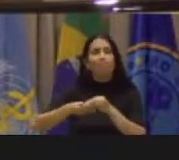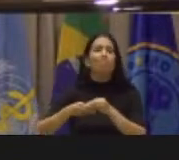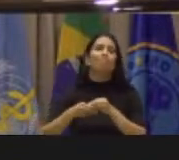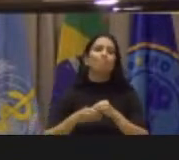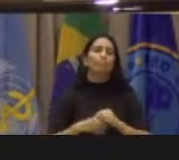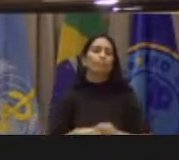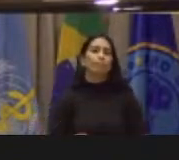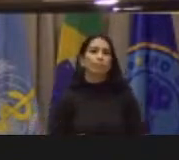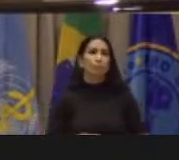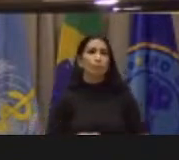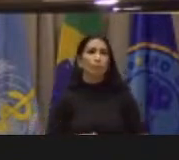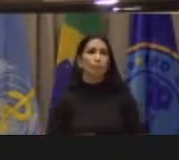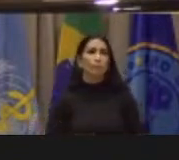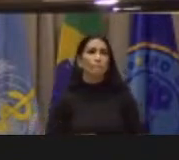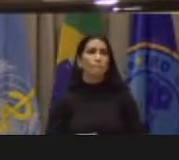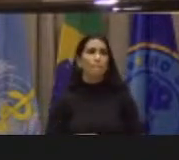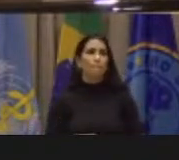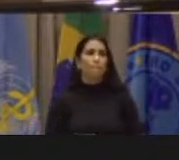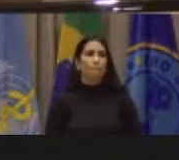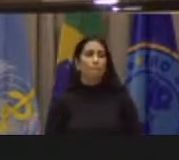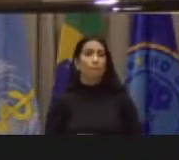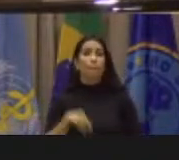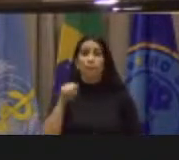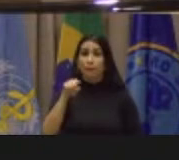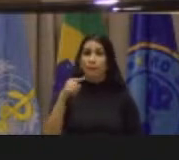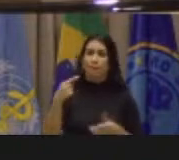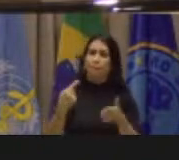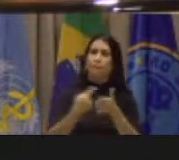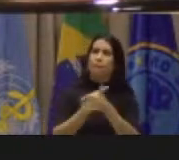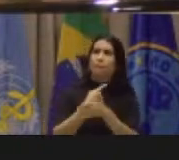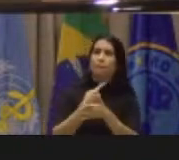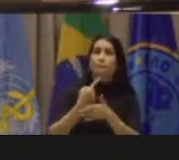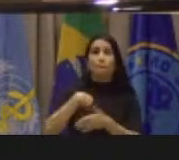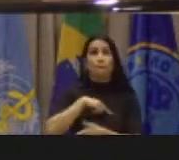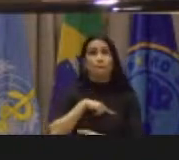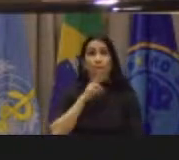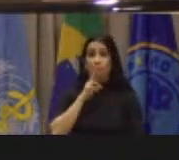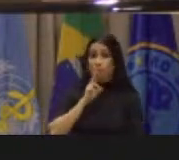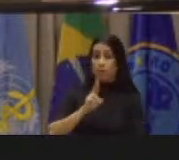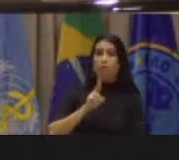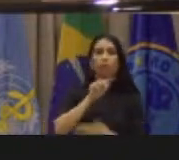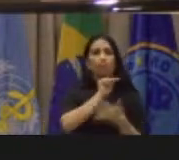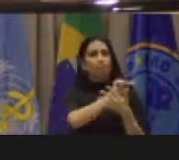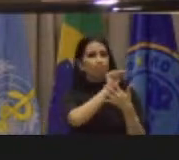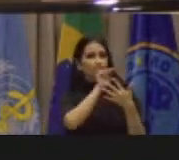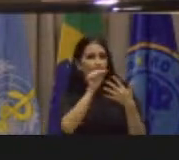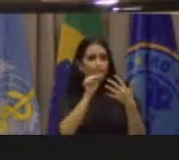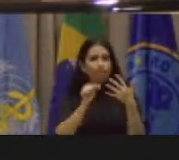question. The question that you raise, our answer are very